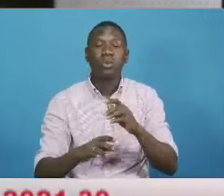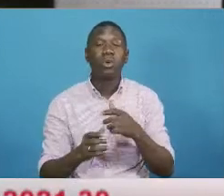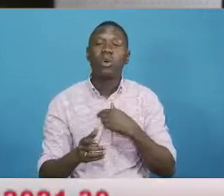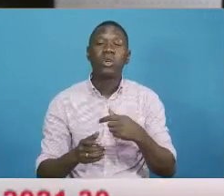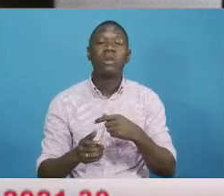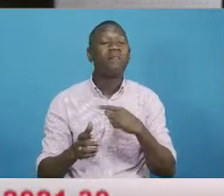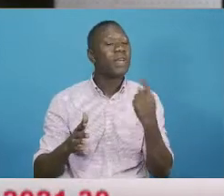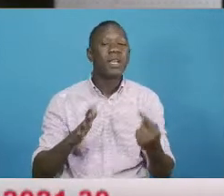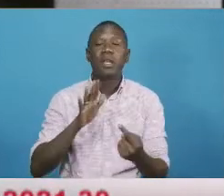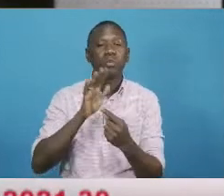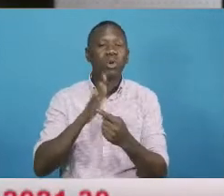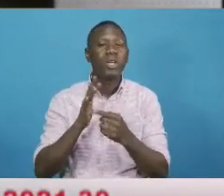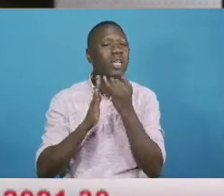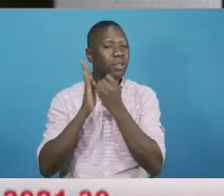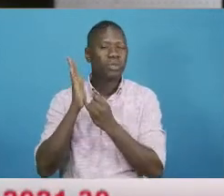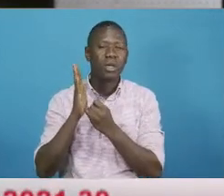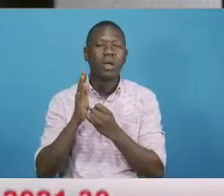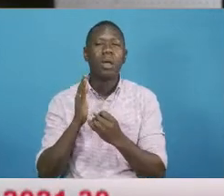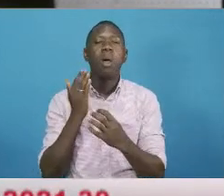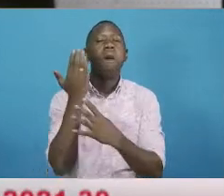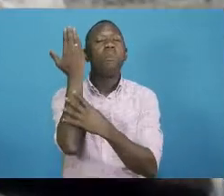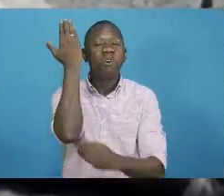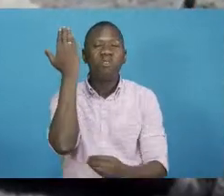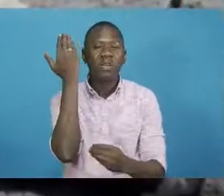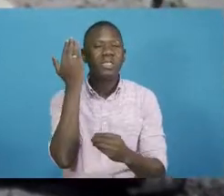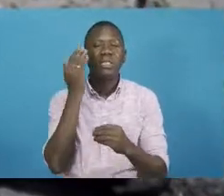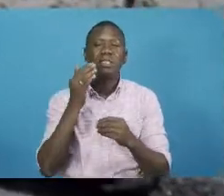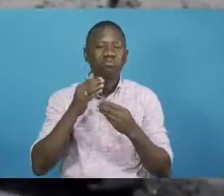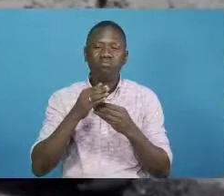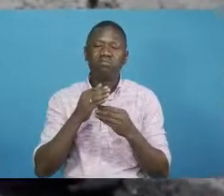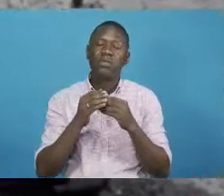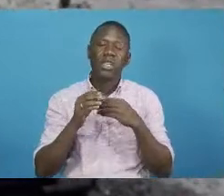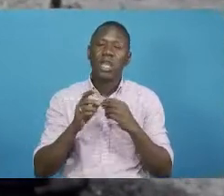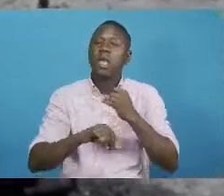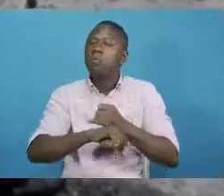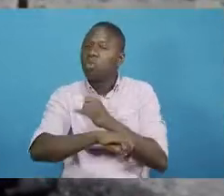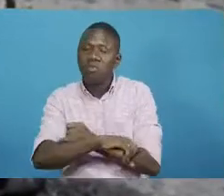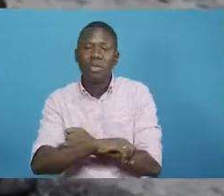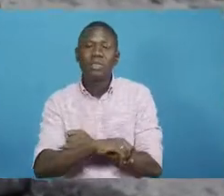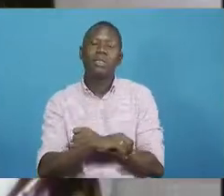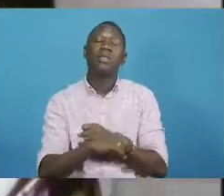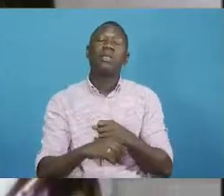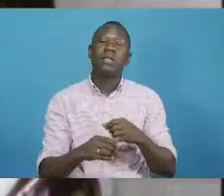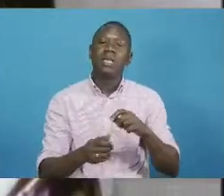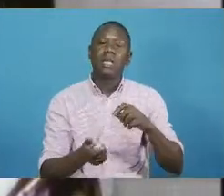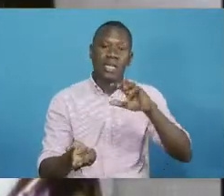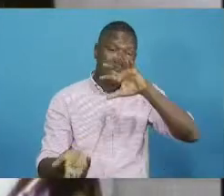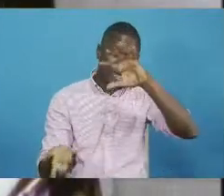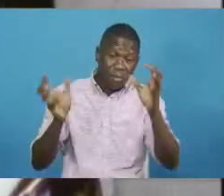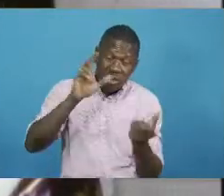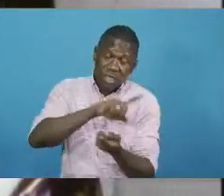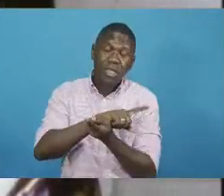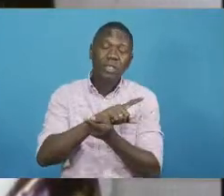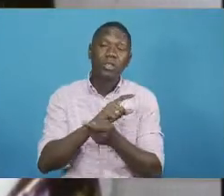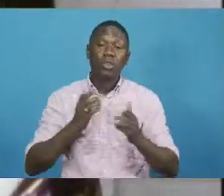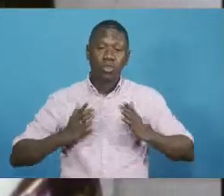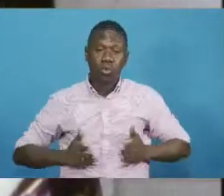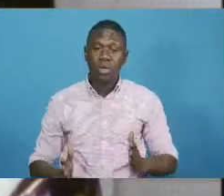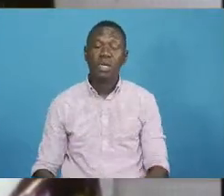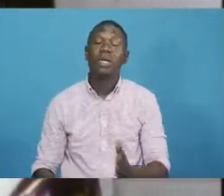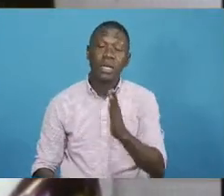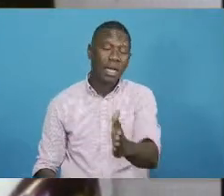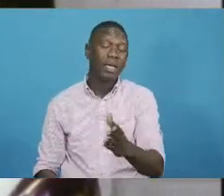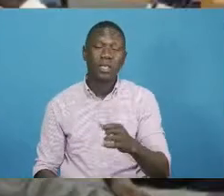poverty reduction, sustainable livelihoods, climate change, human rights issues, and gender equality,